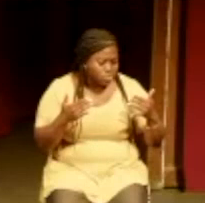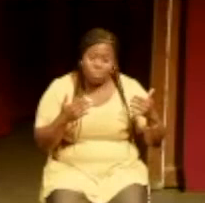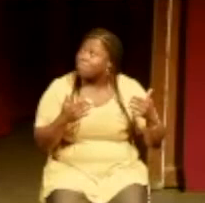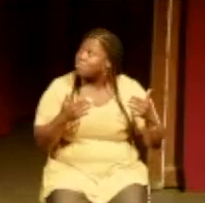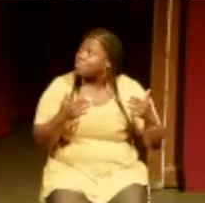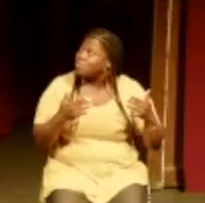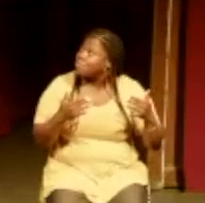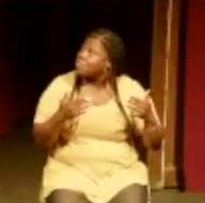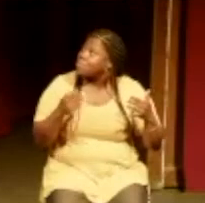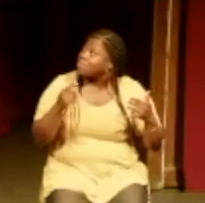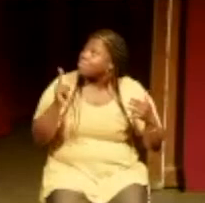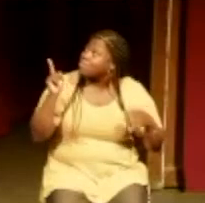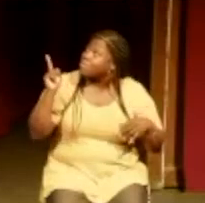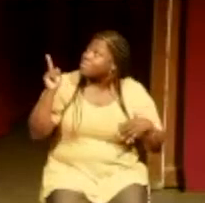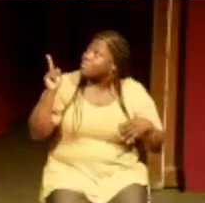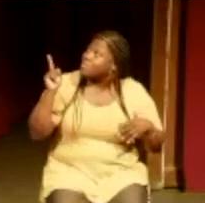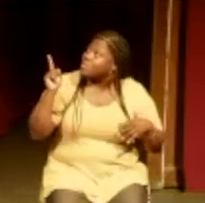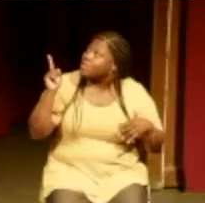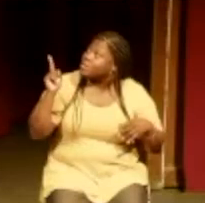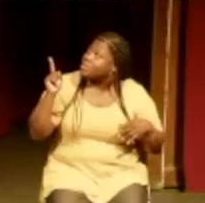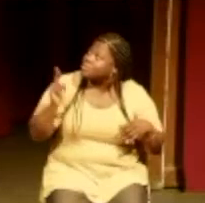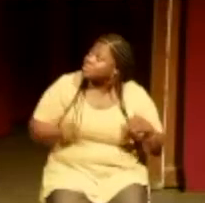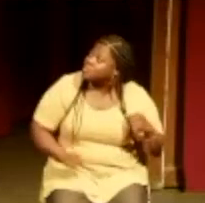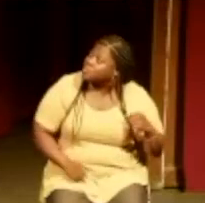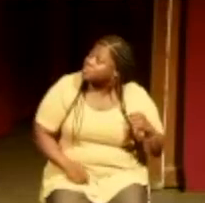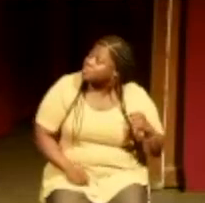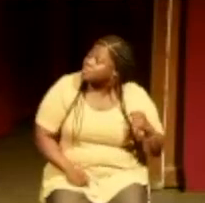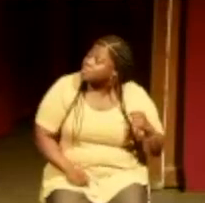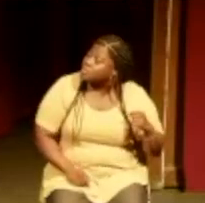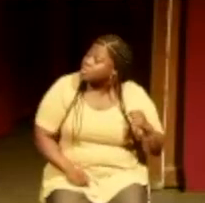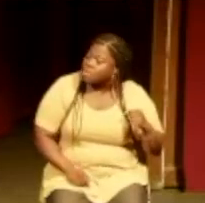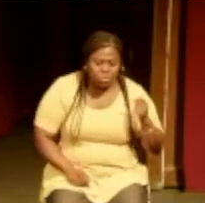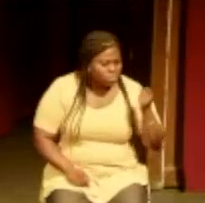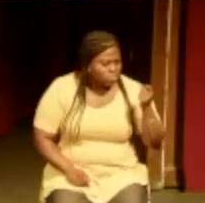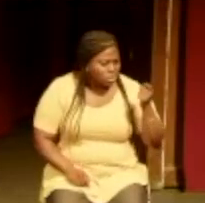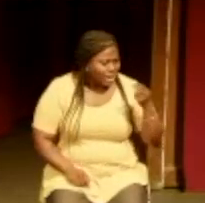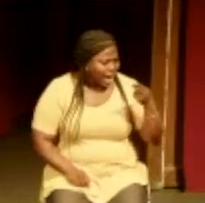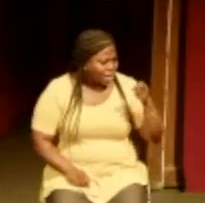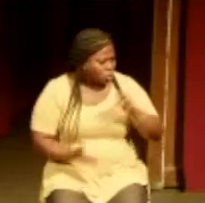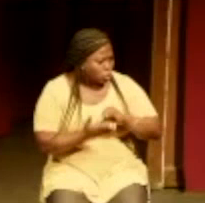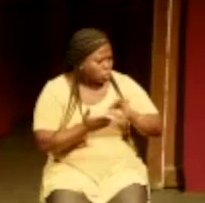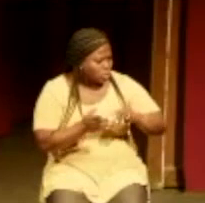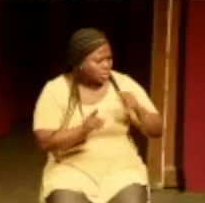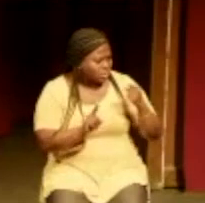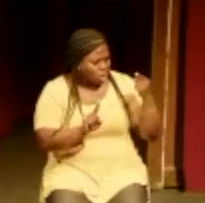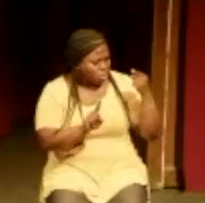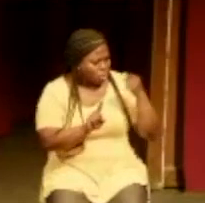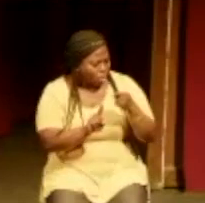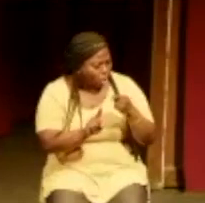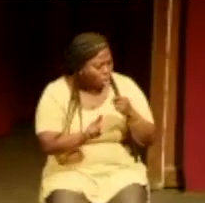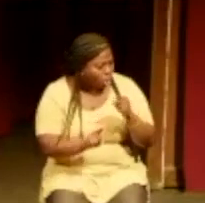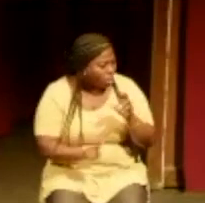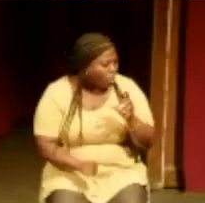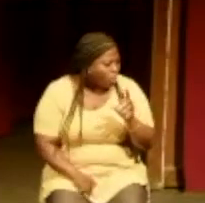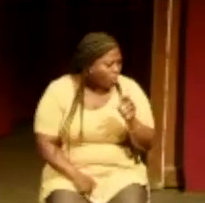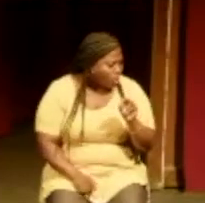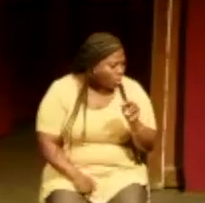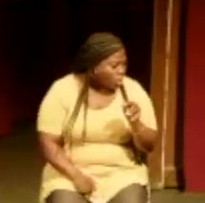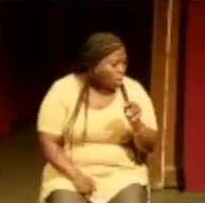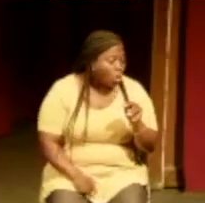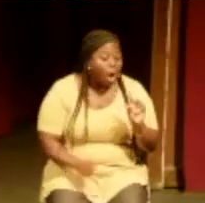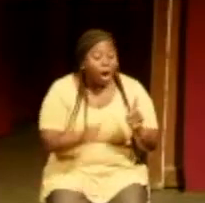2,149 students. I don't consider this to be our primary mission. I know most of you don't as well. I think our